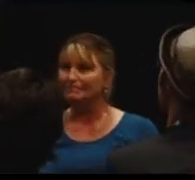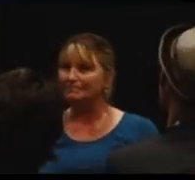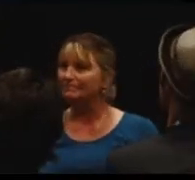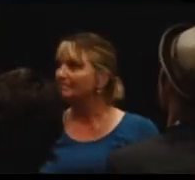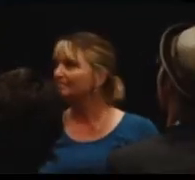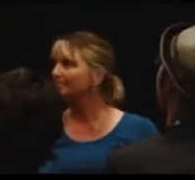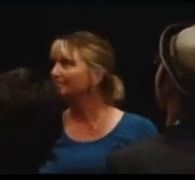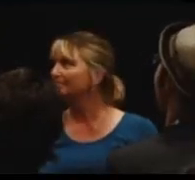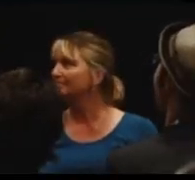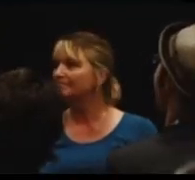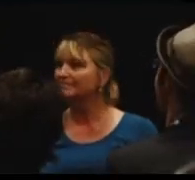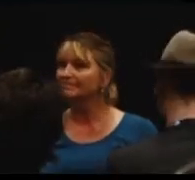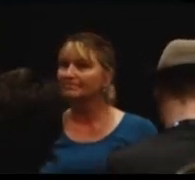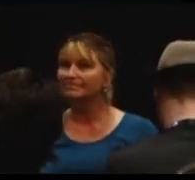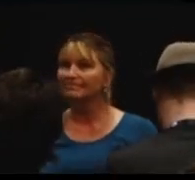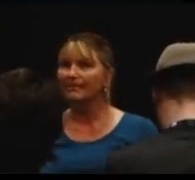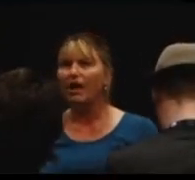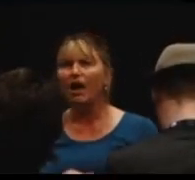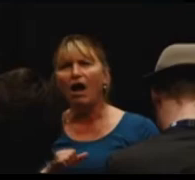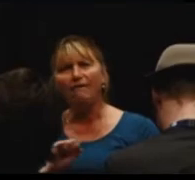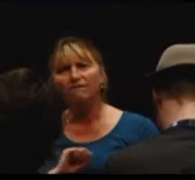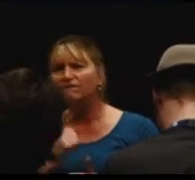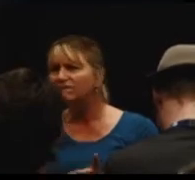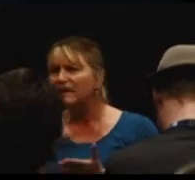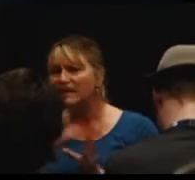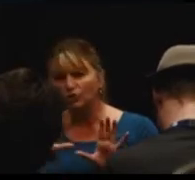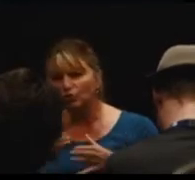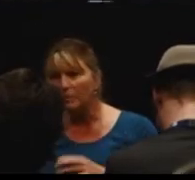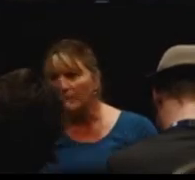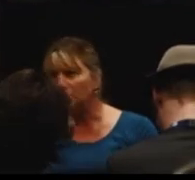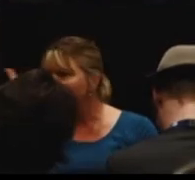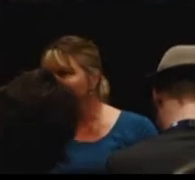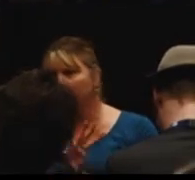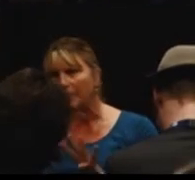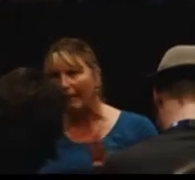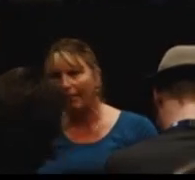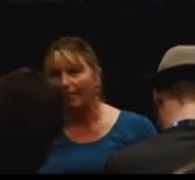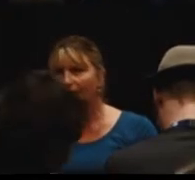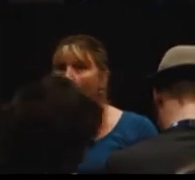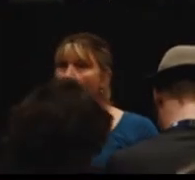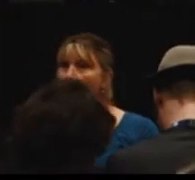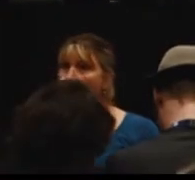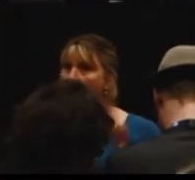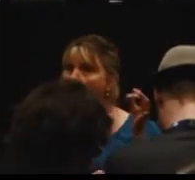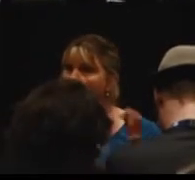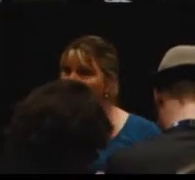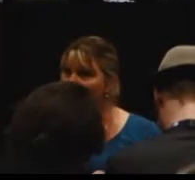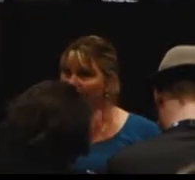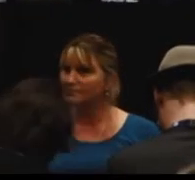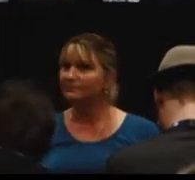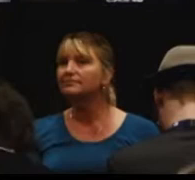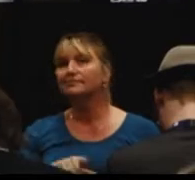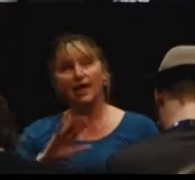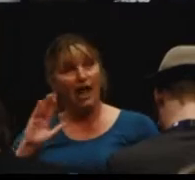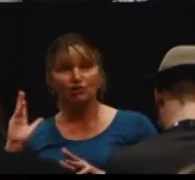We have a fantastic set of people here for this panel. We have one politician who has demonstrated that he